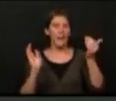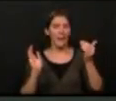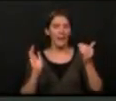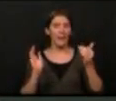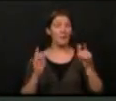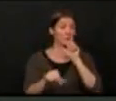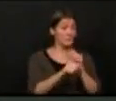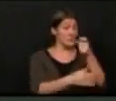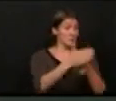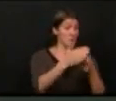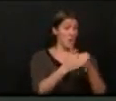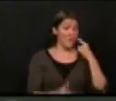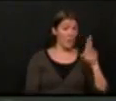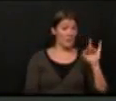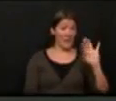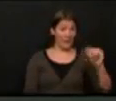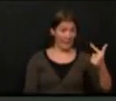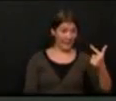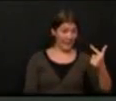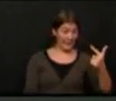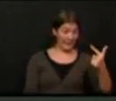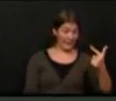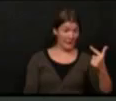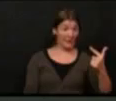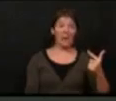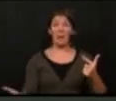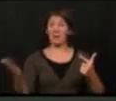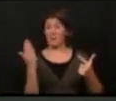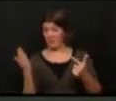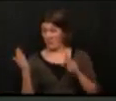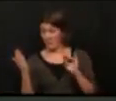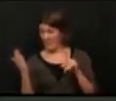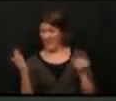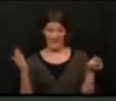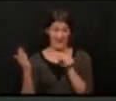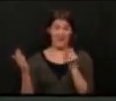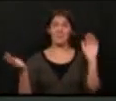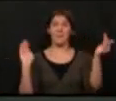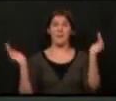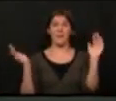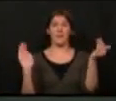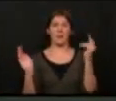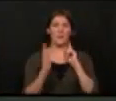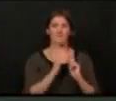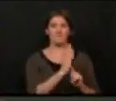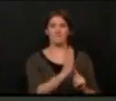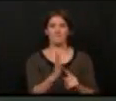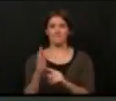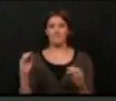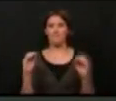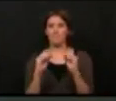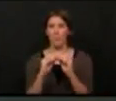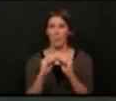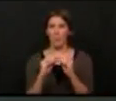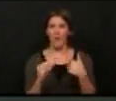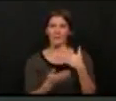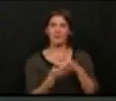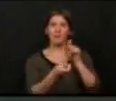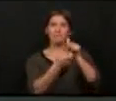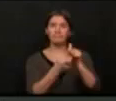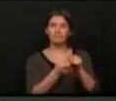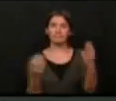real cost, because there are costs beyond what the bid is, based on the particulars of the two